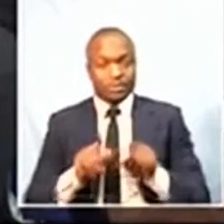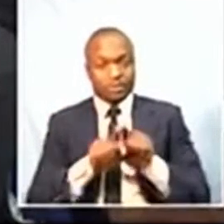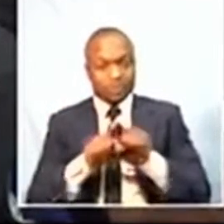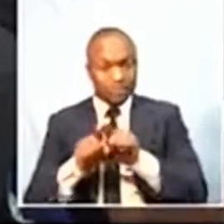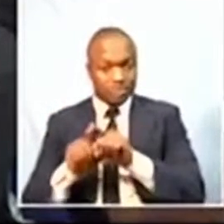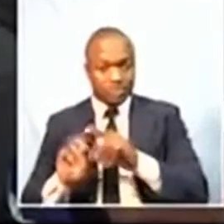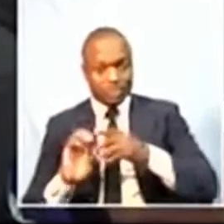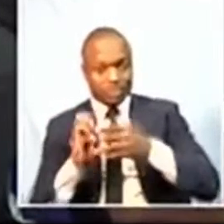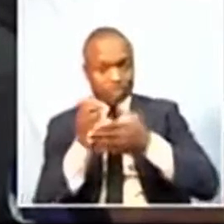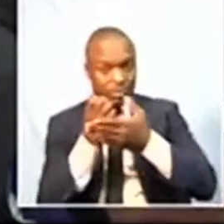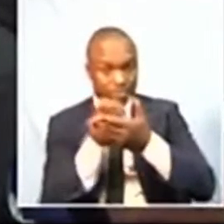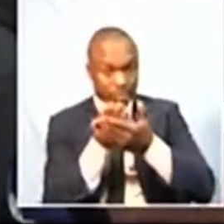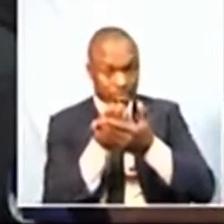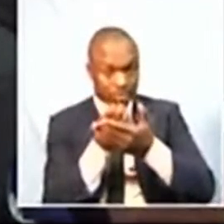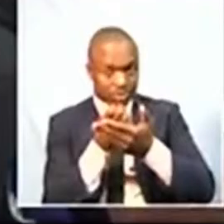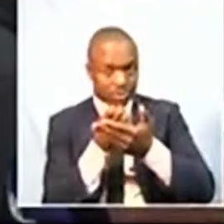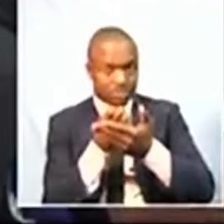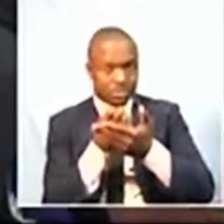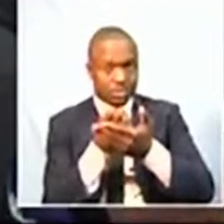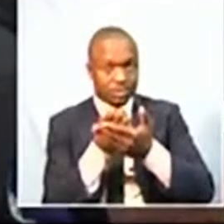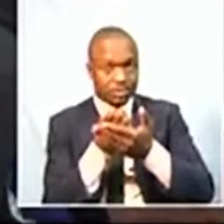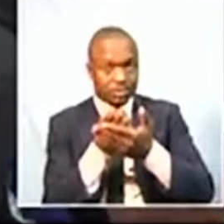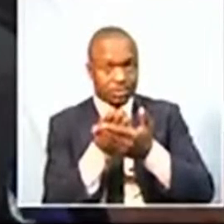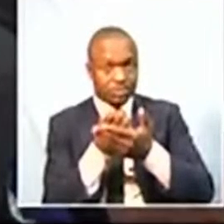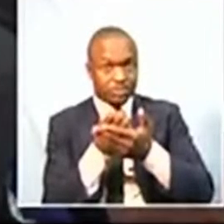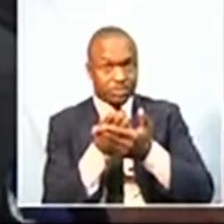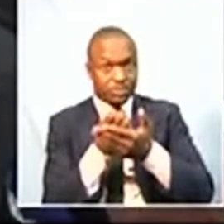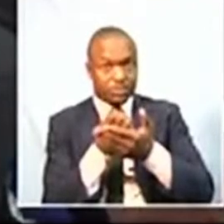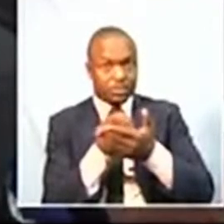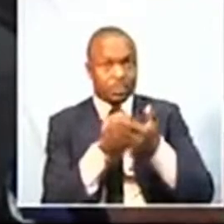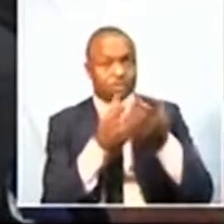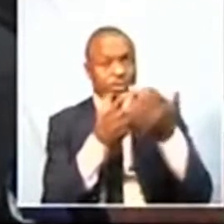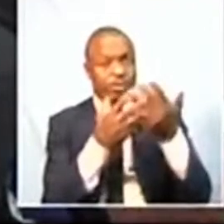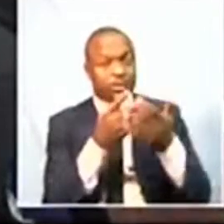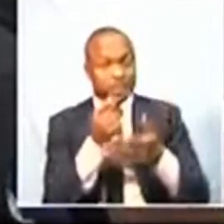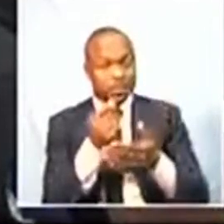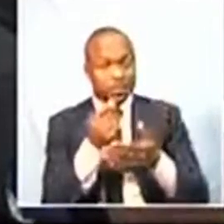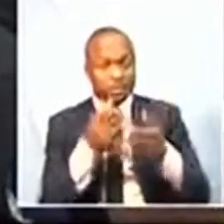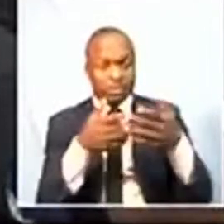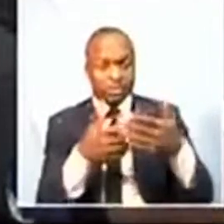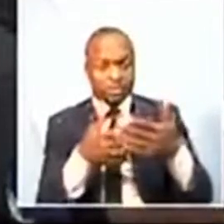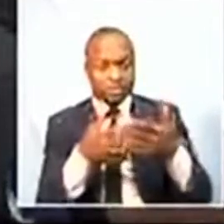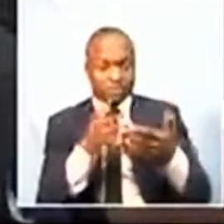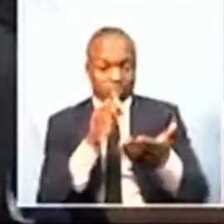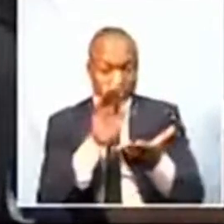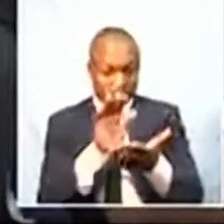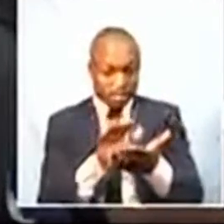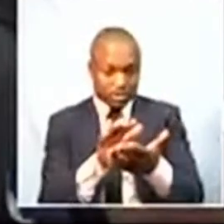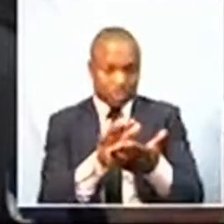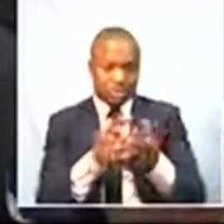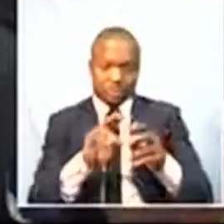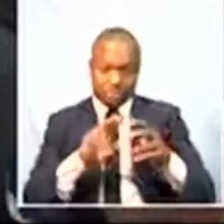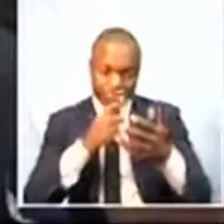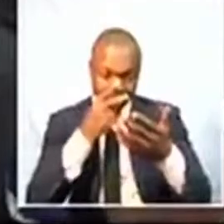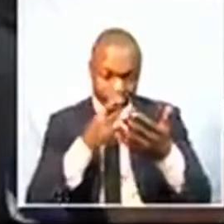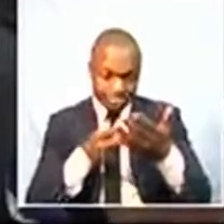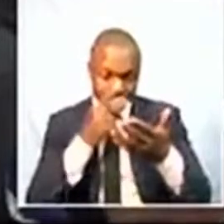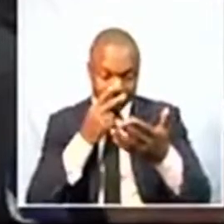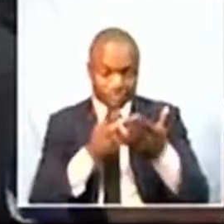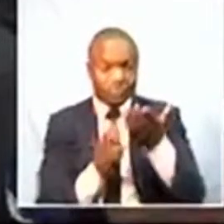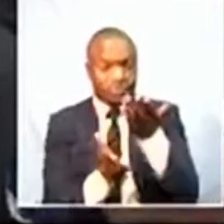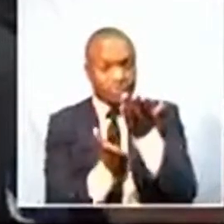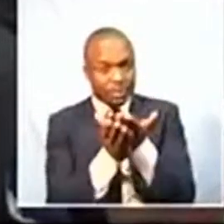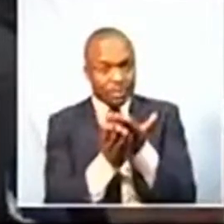been engaged on the outstanding amounts, and documents are available for verification. Refer